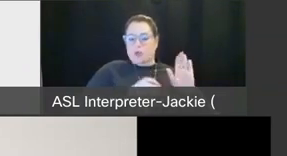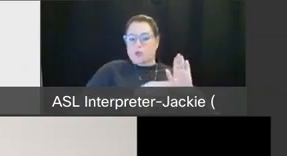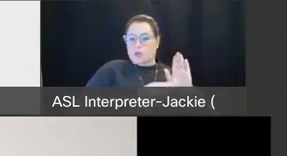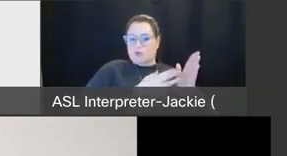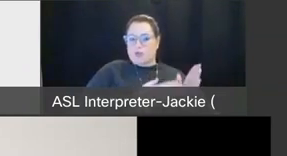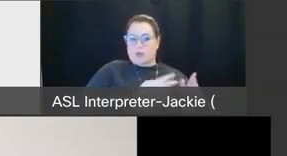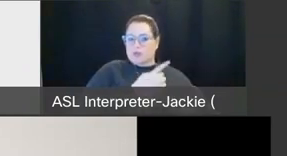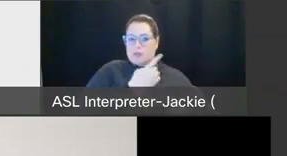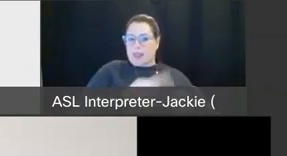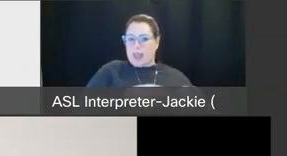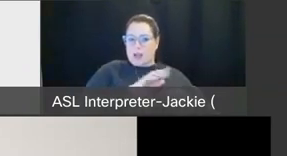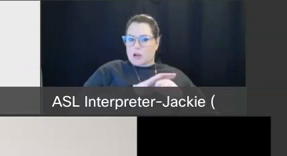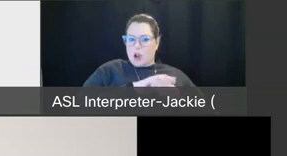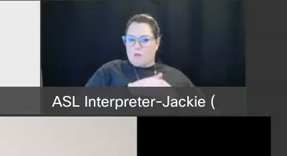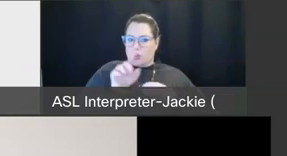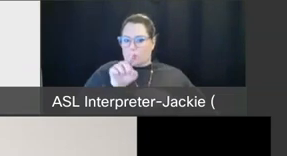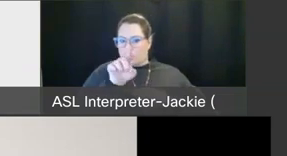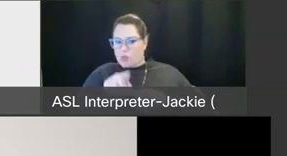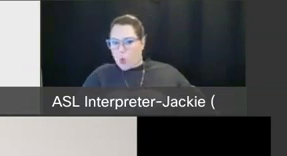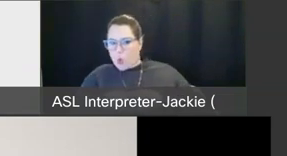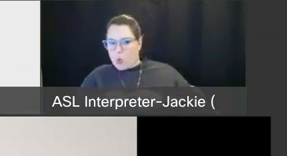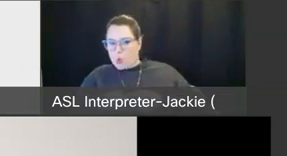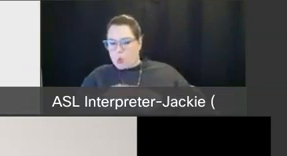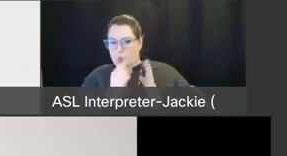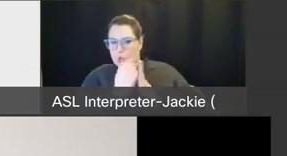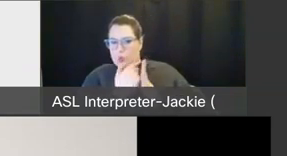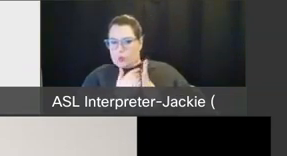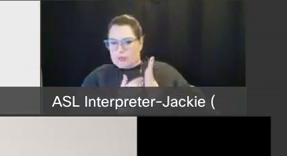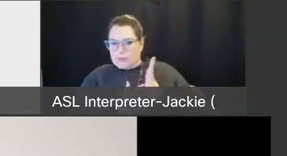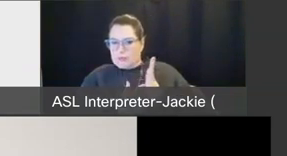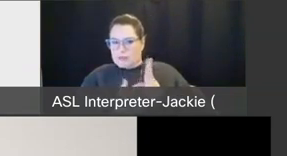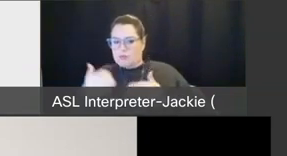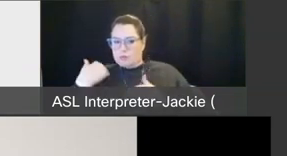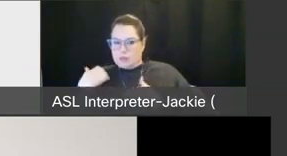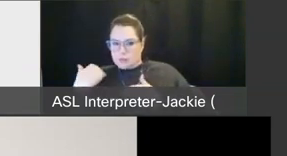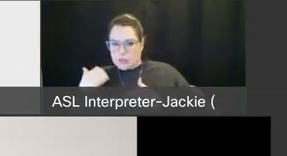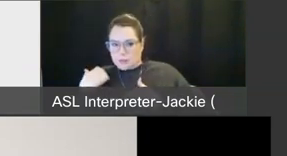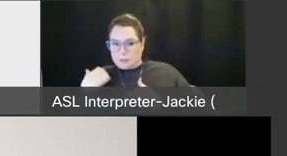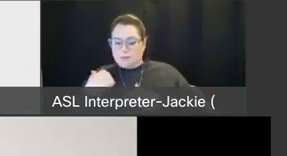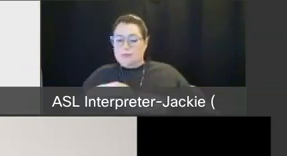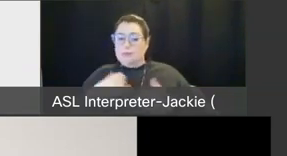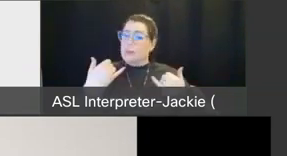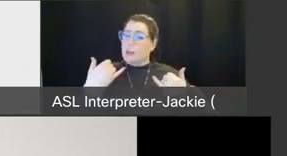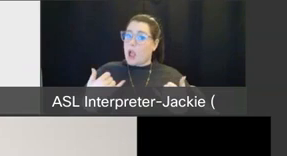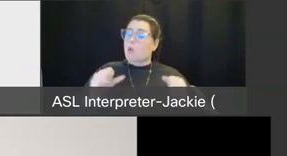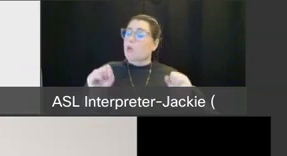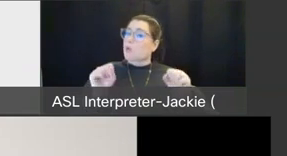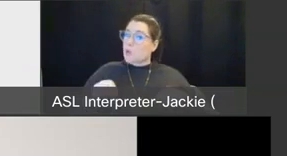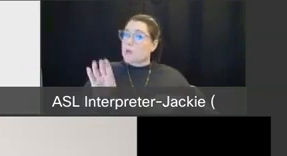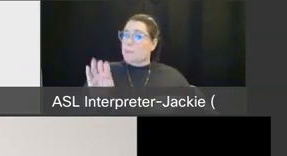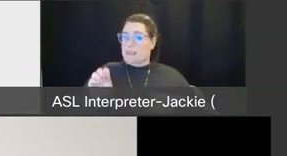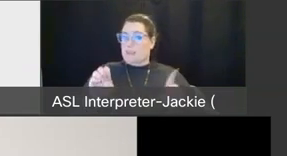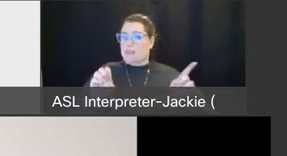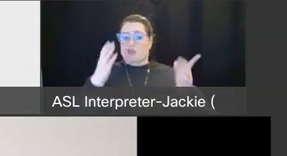cannot cover. Now, Acme themselves might have someone who is a master gas fitter or a master electrician. That's